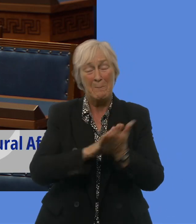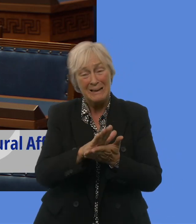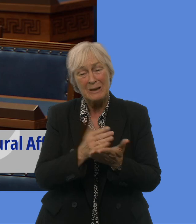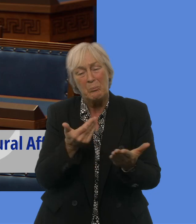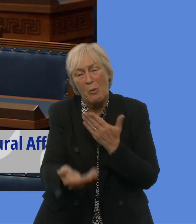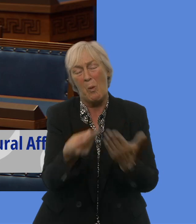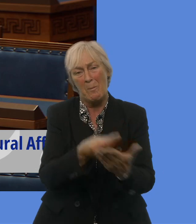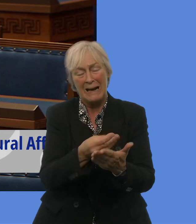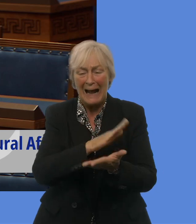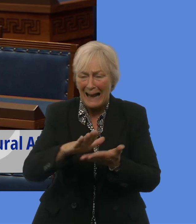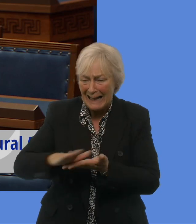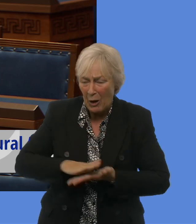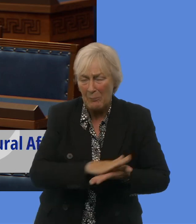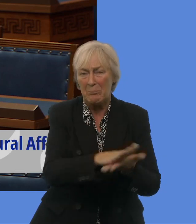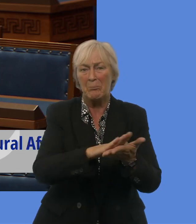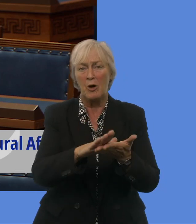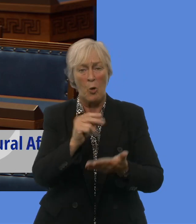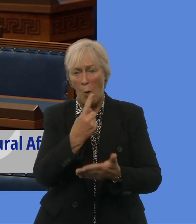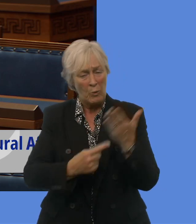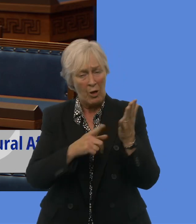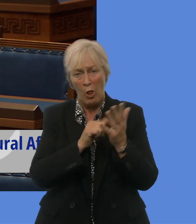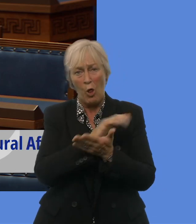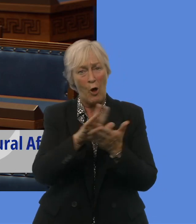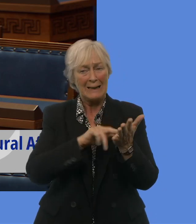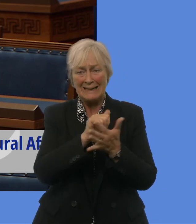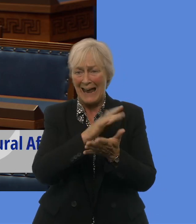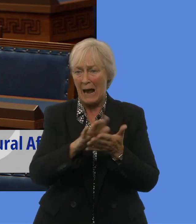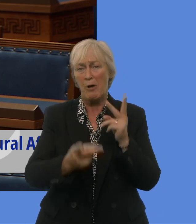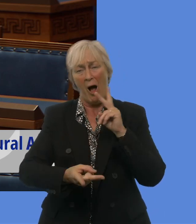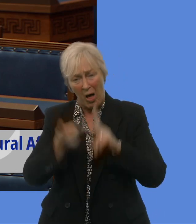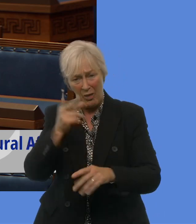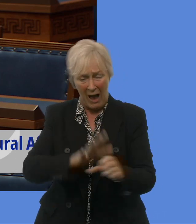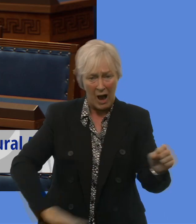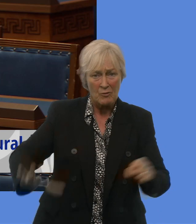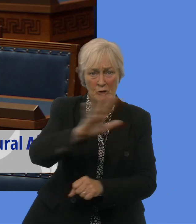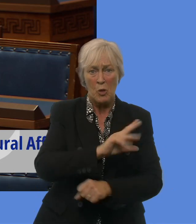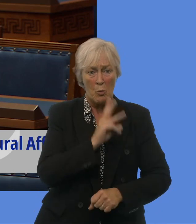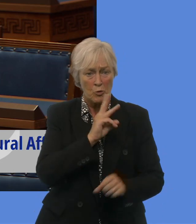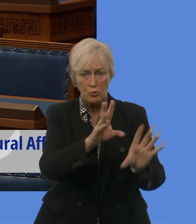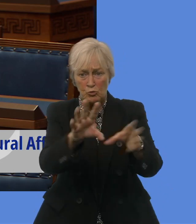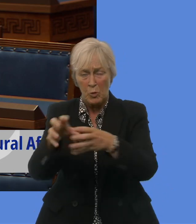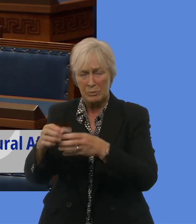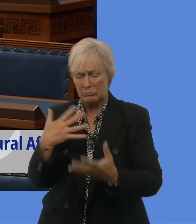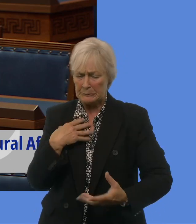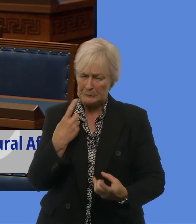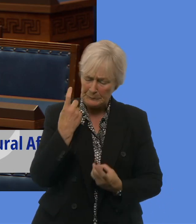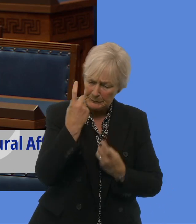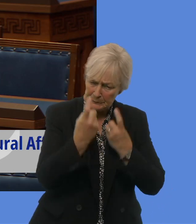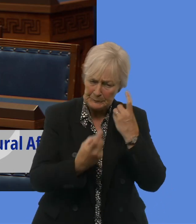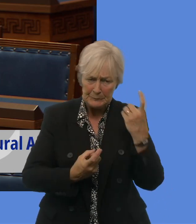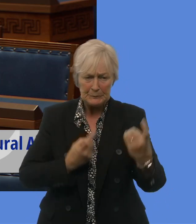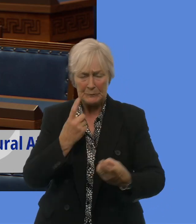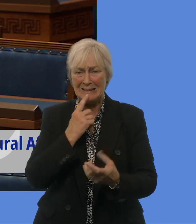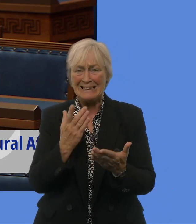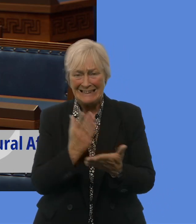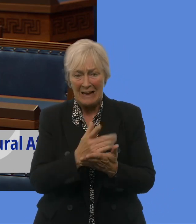not just for Loughnane, but for many water bodies across Northern Ireland. And I say this, and I've thought over this. The Nutrients